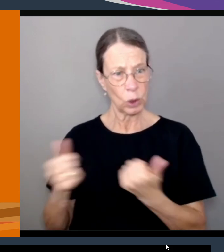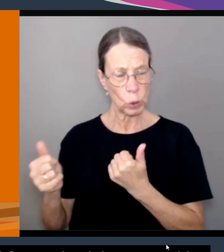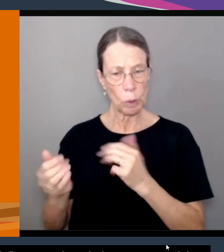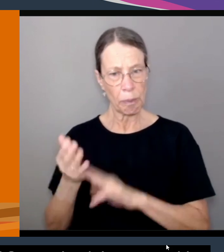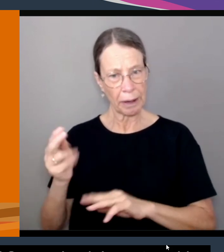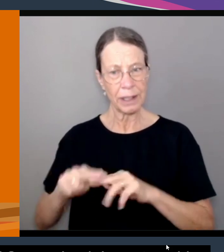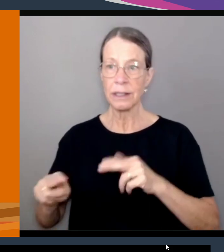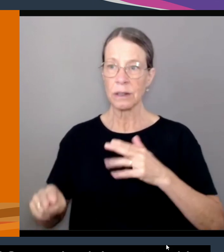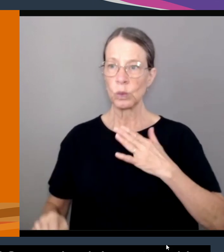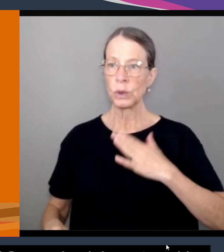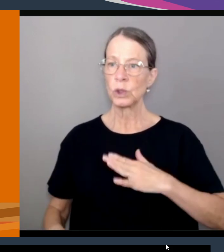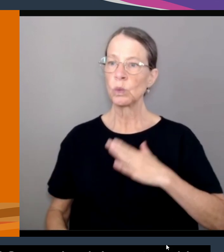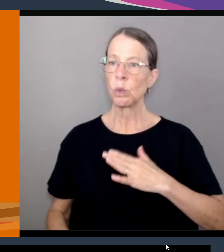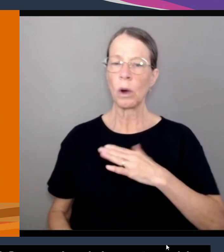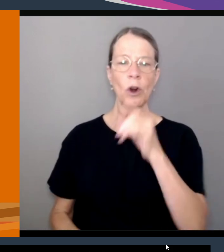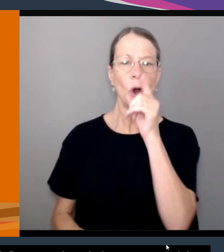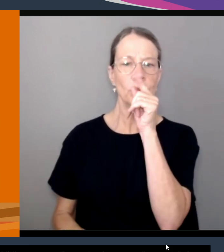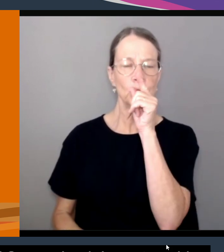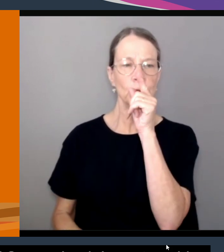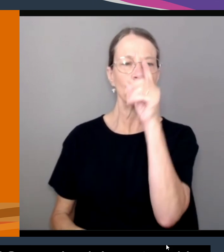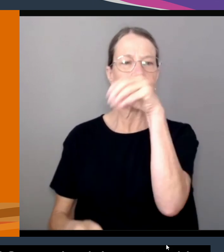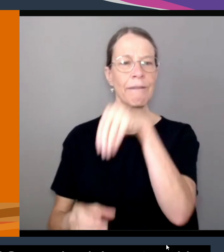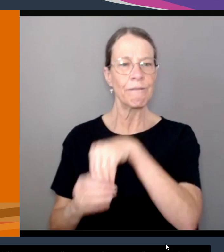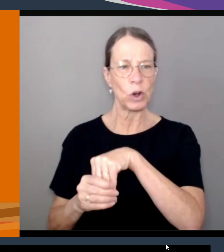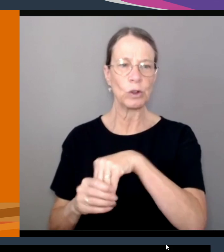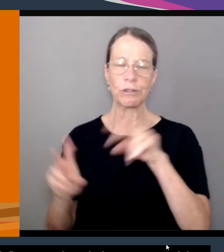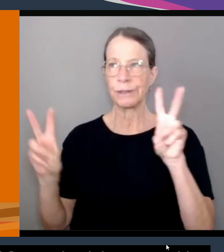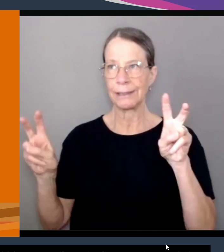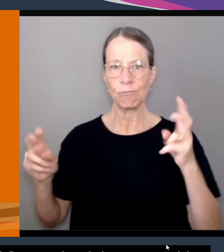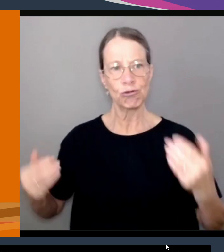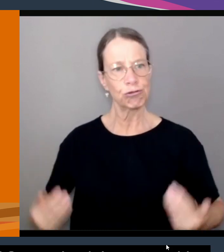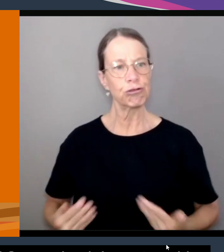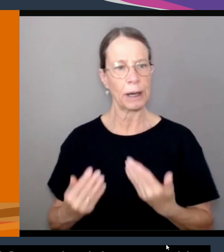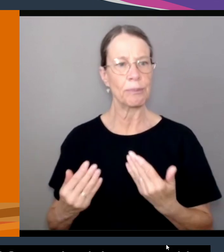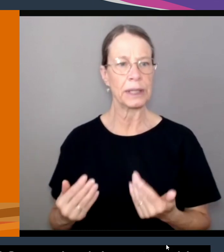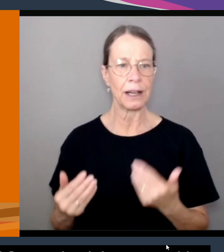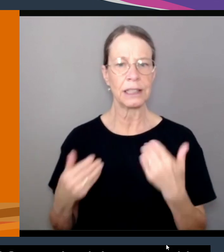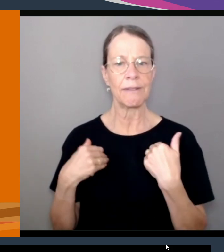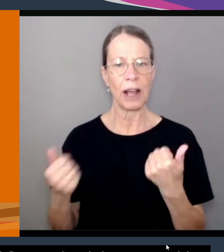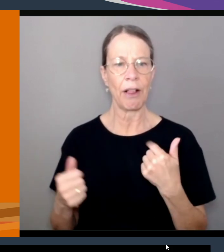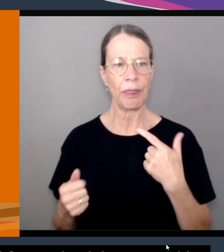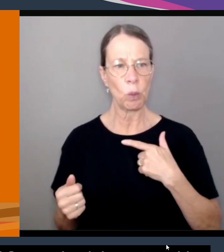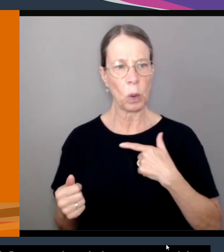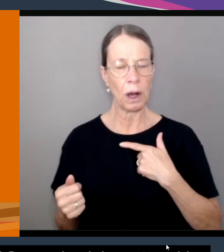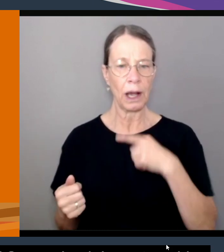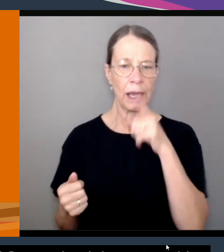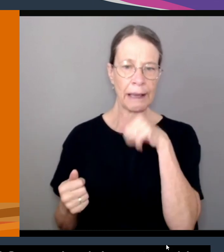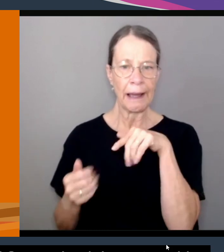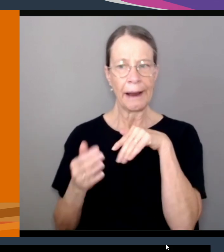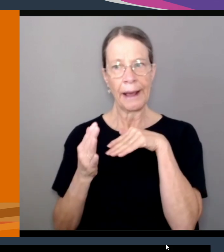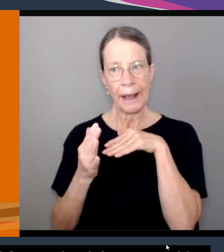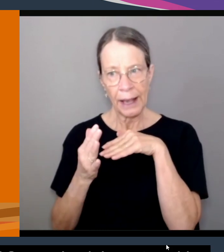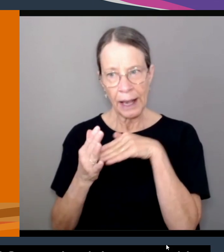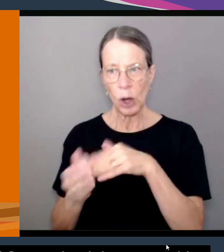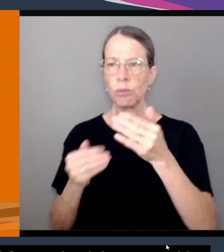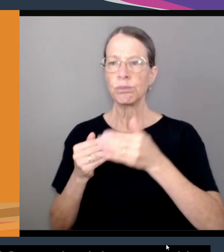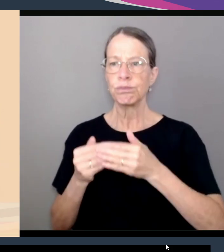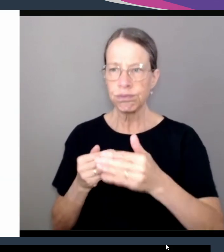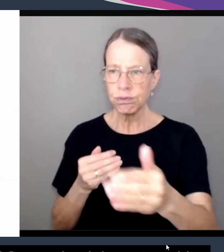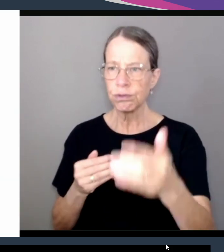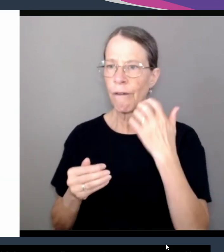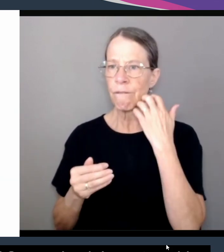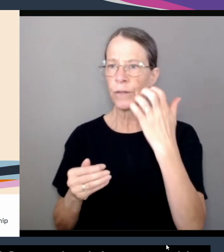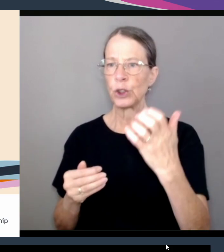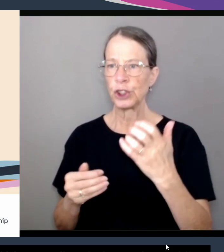to be part of reproductive health so we can help shape our future generations. Thank